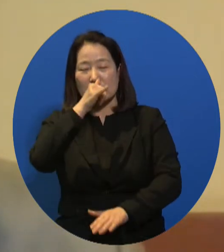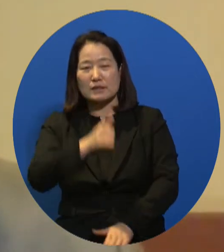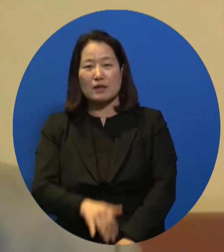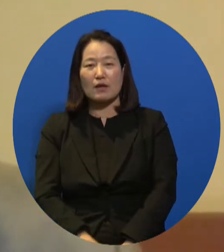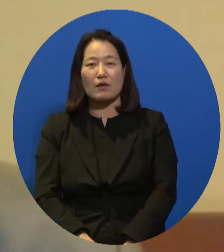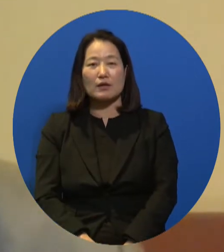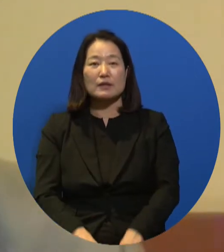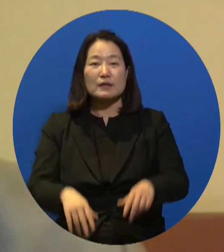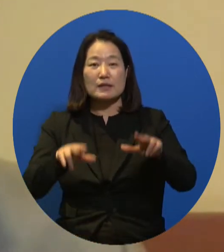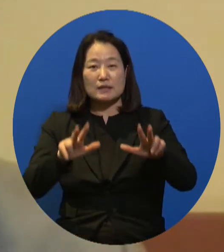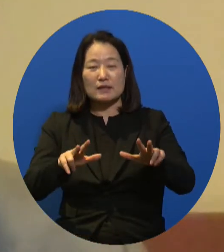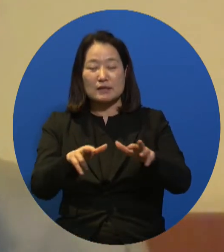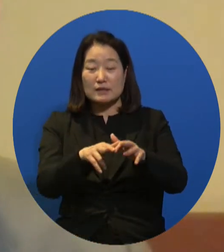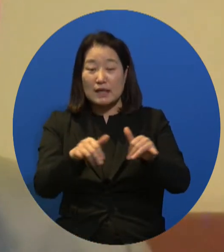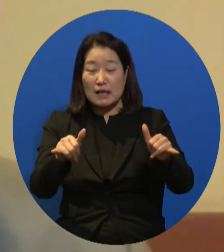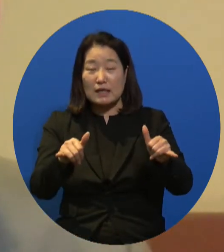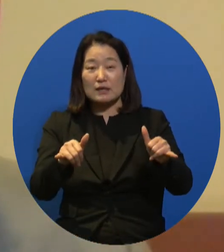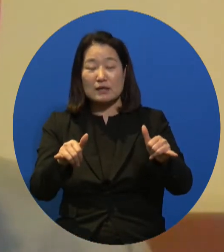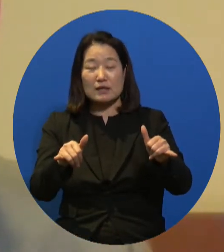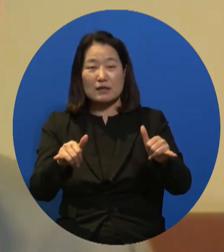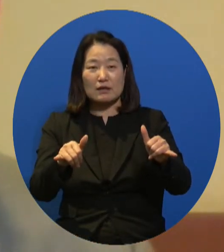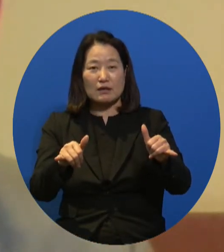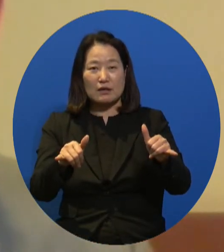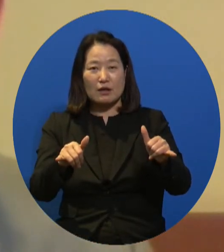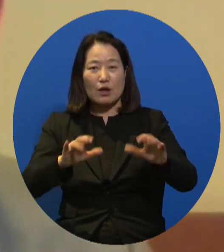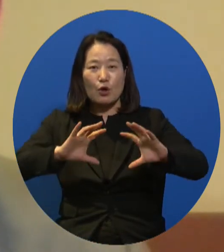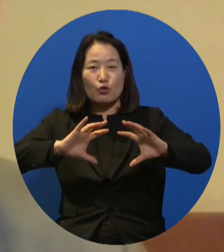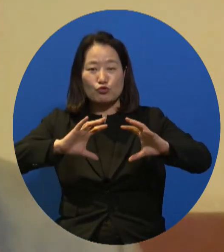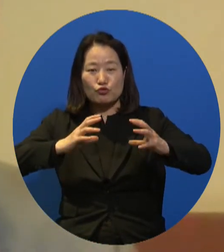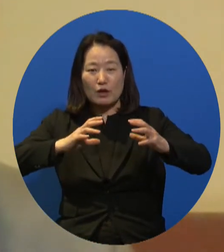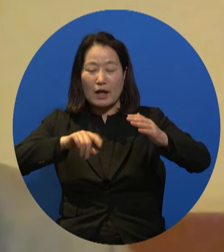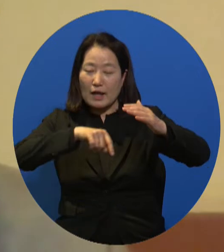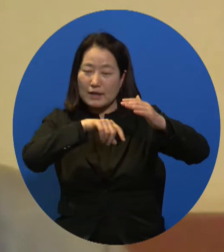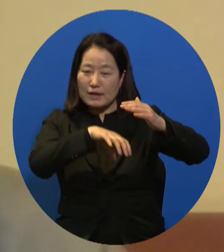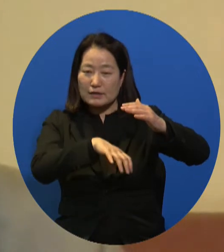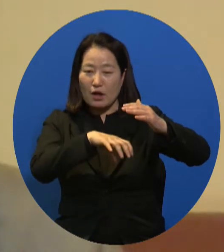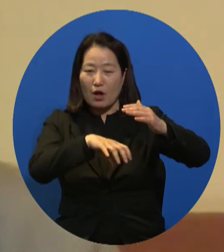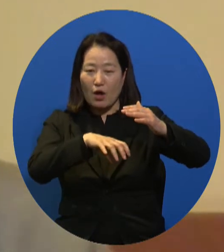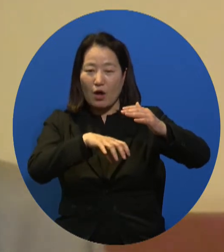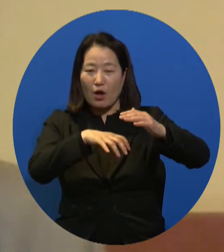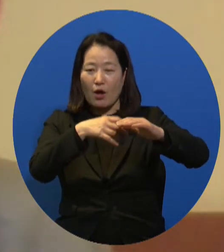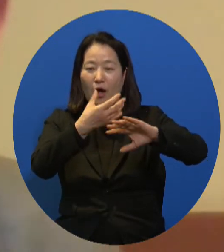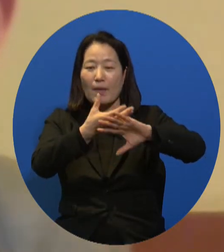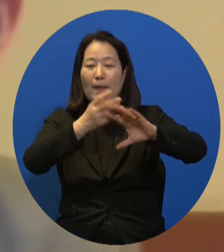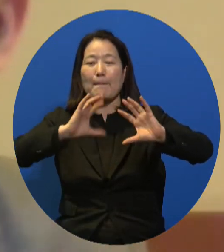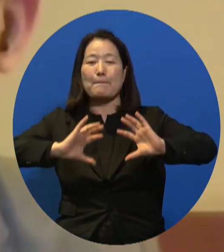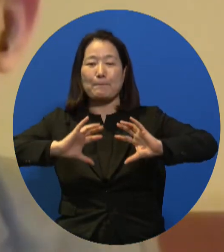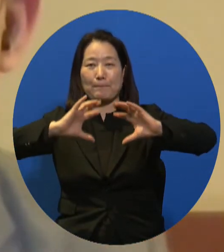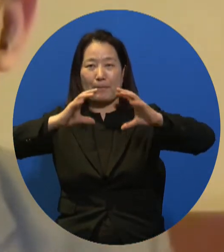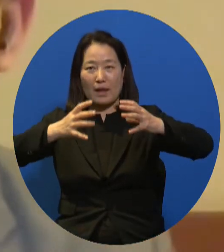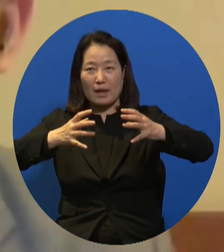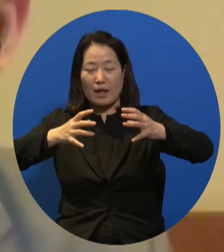and obligations upon states, including through the courts where necessary.